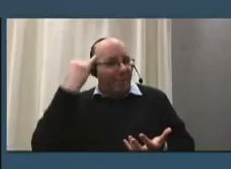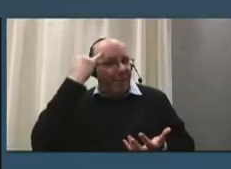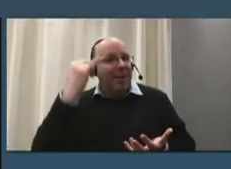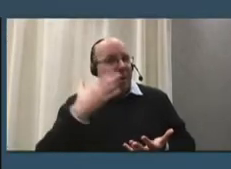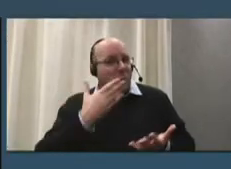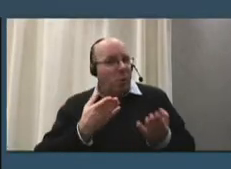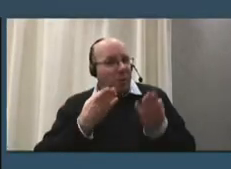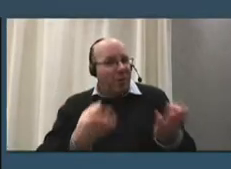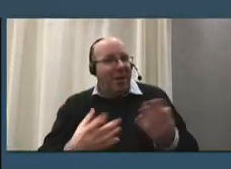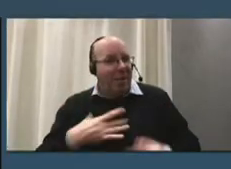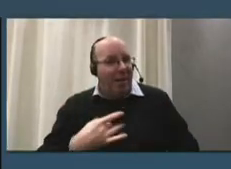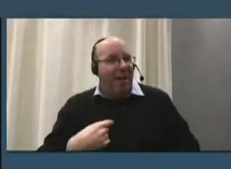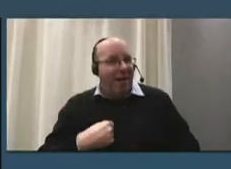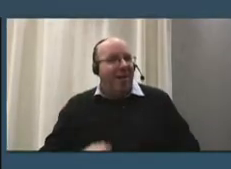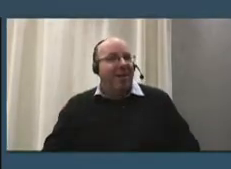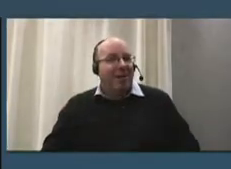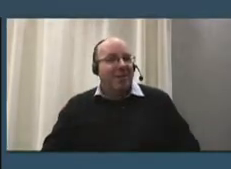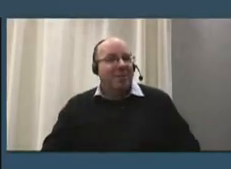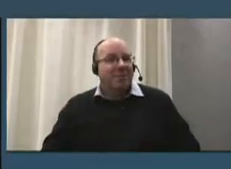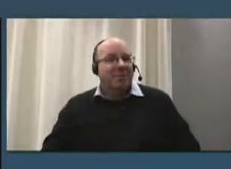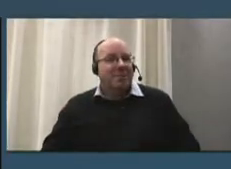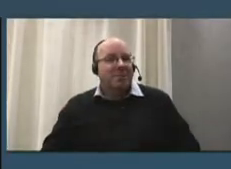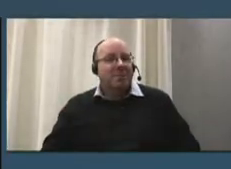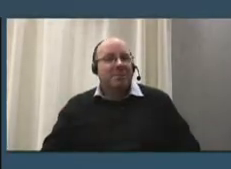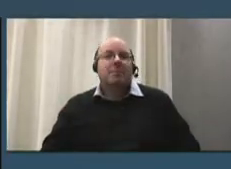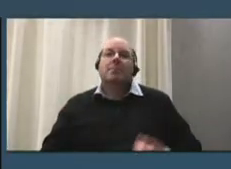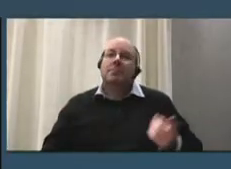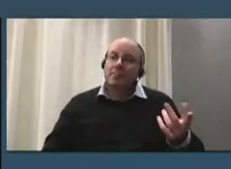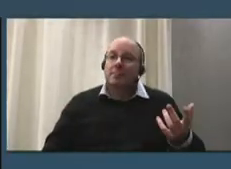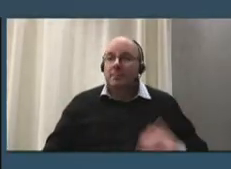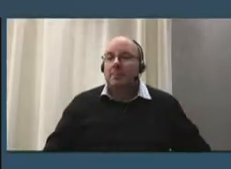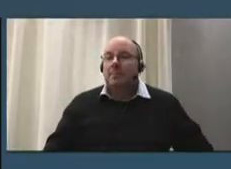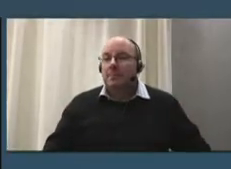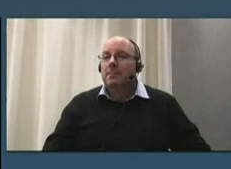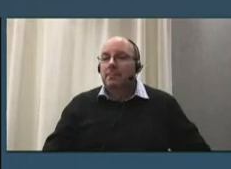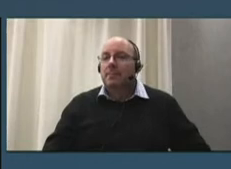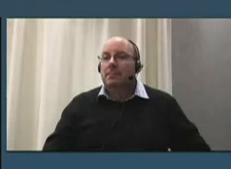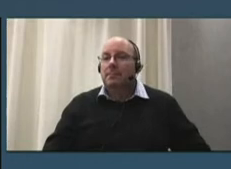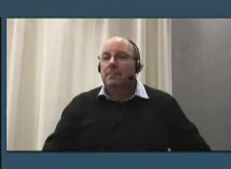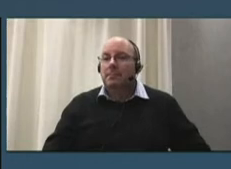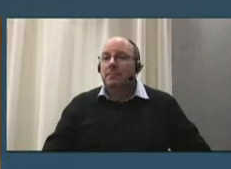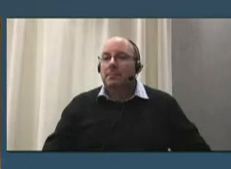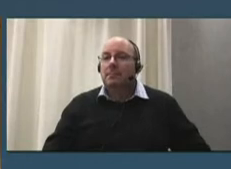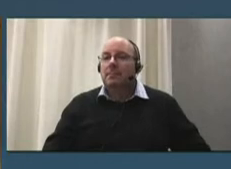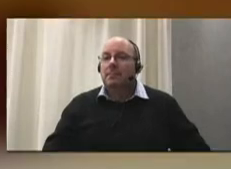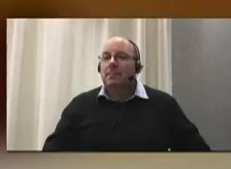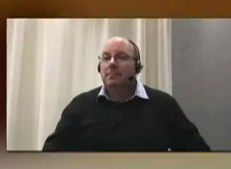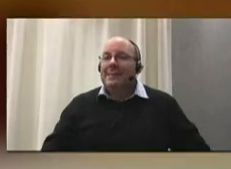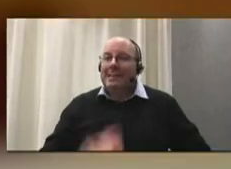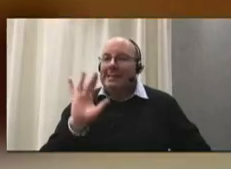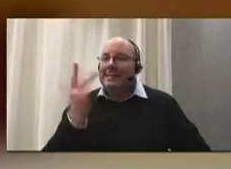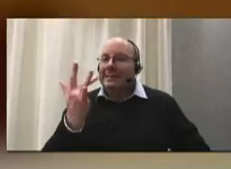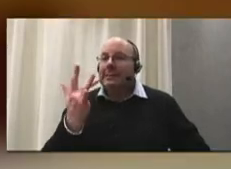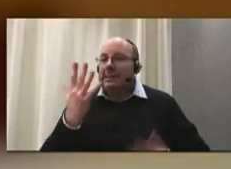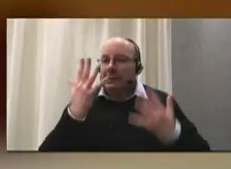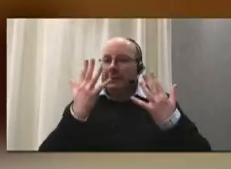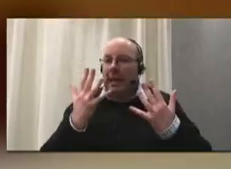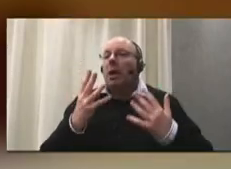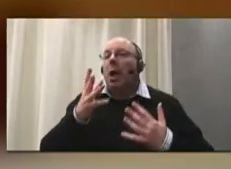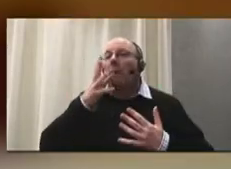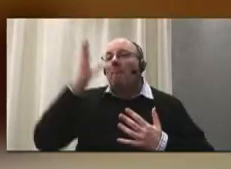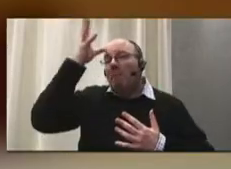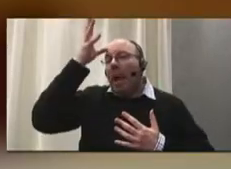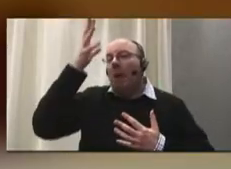Well, it is unfortunate that many of our parents don't feel that they have someone they trust at a school. So I think that that would be